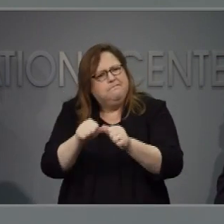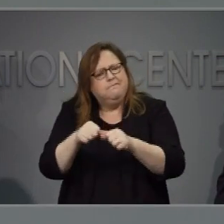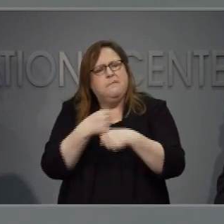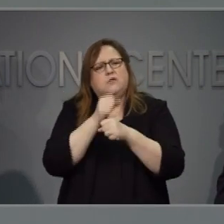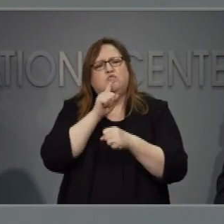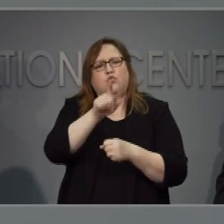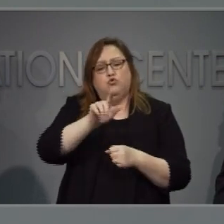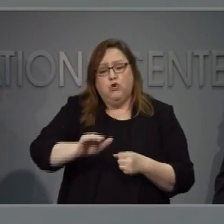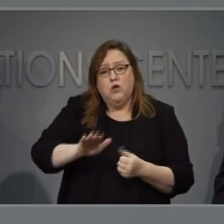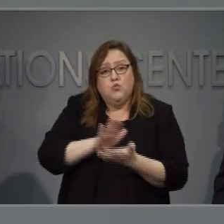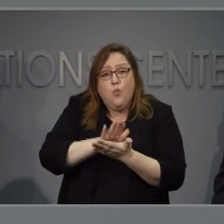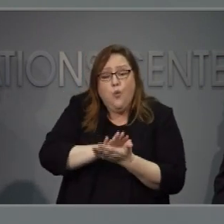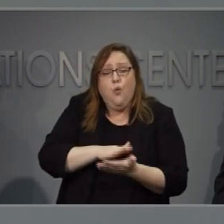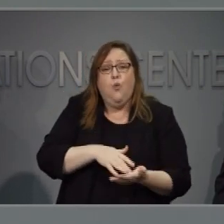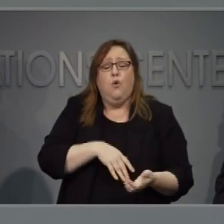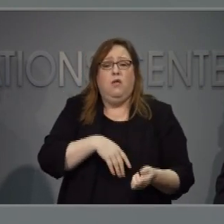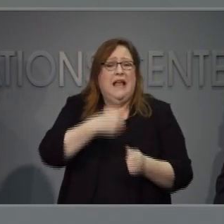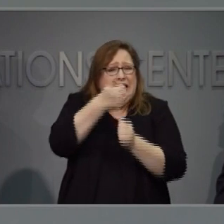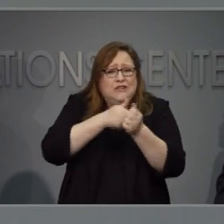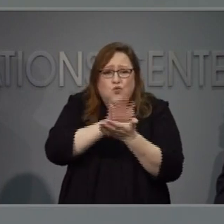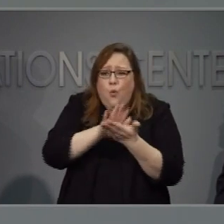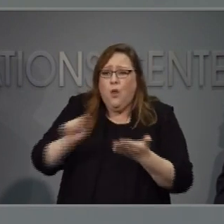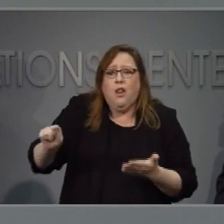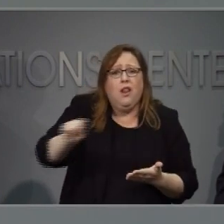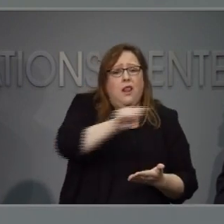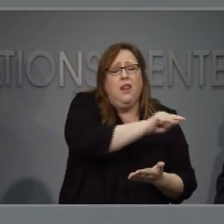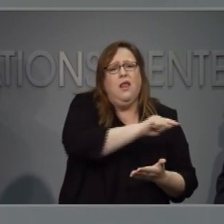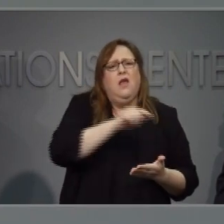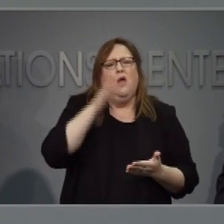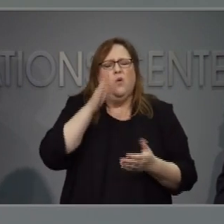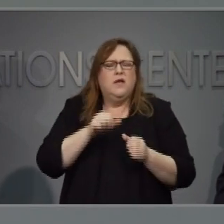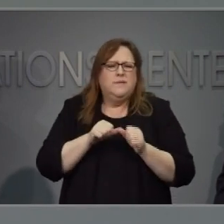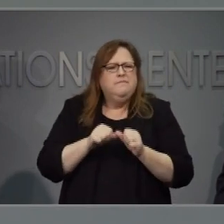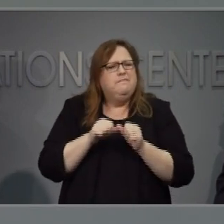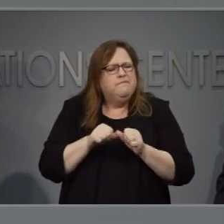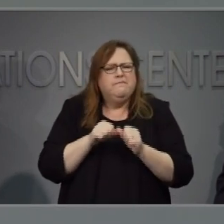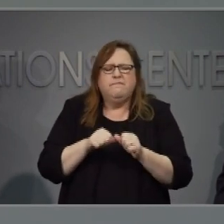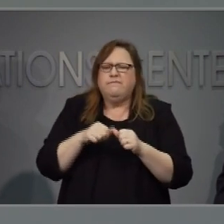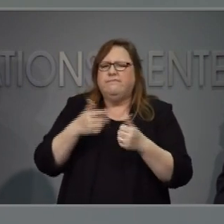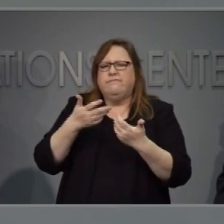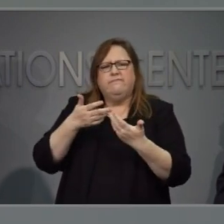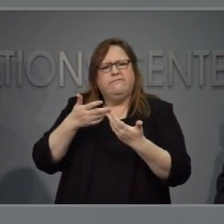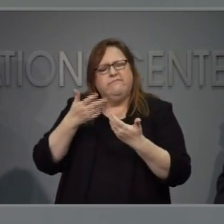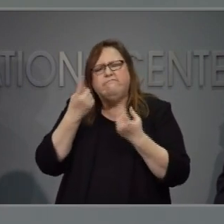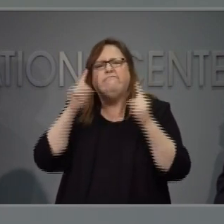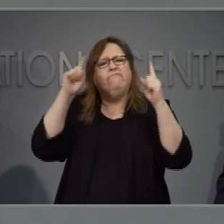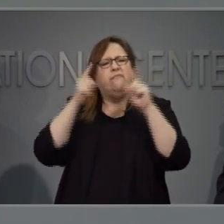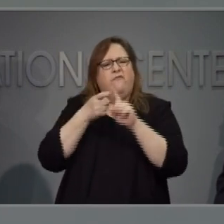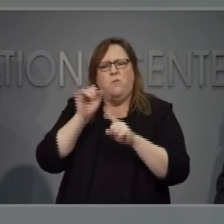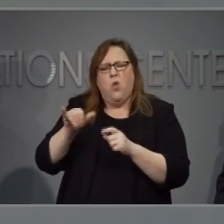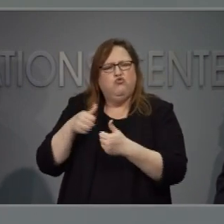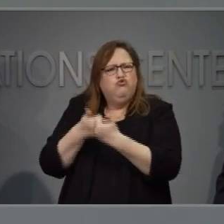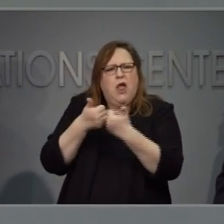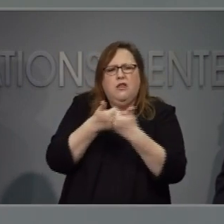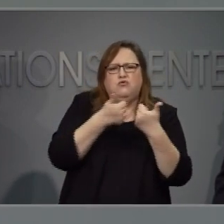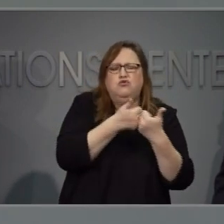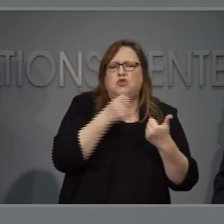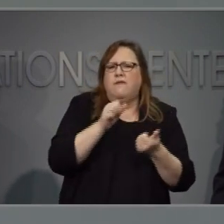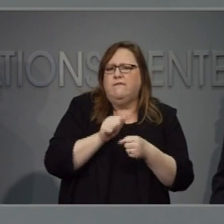and every school endures the challenges before us and emerges from this pandemic